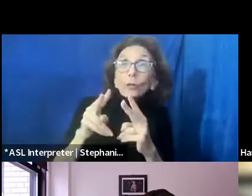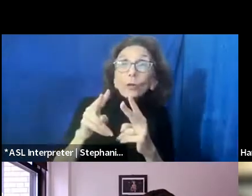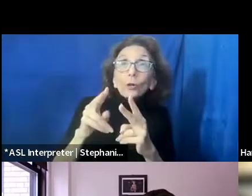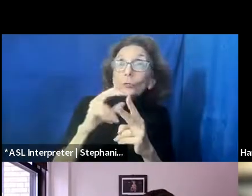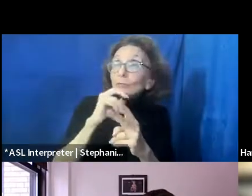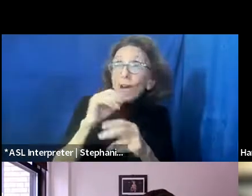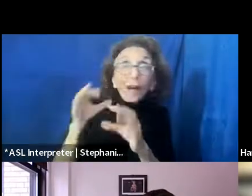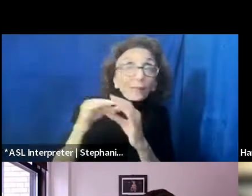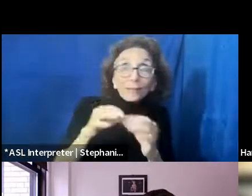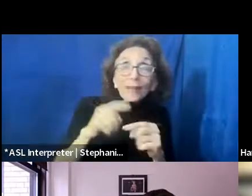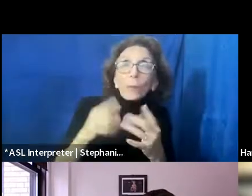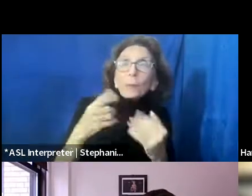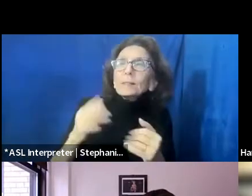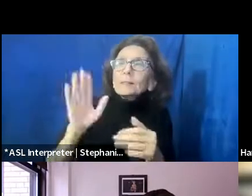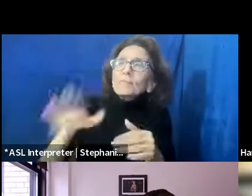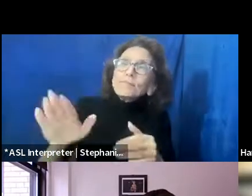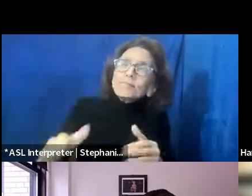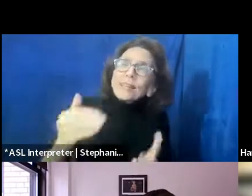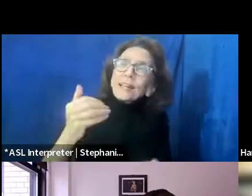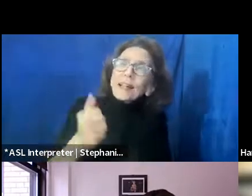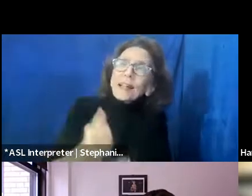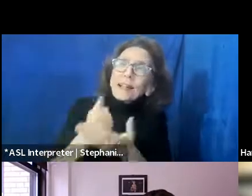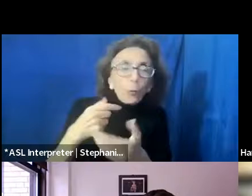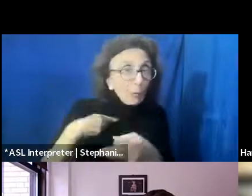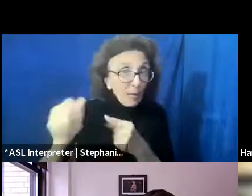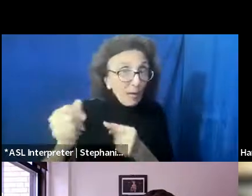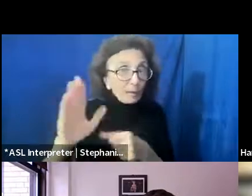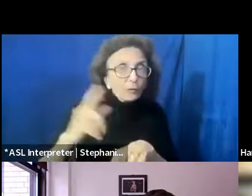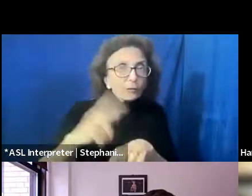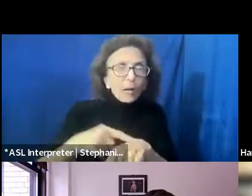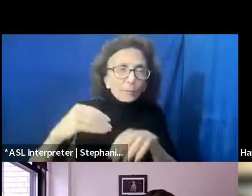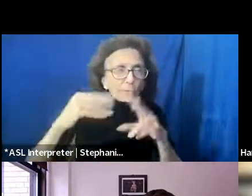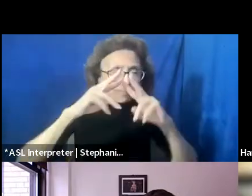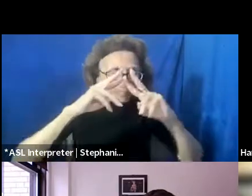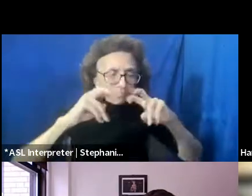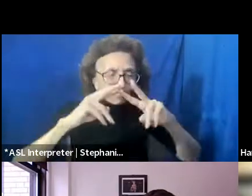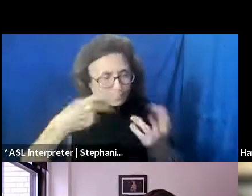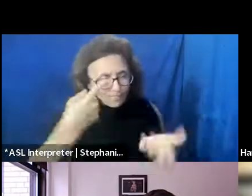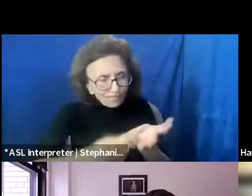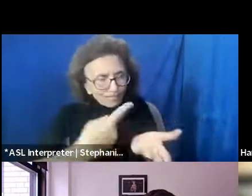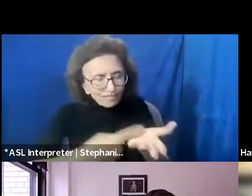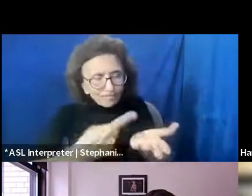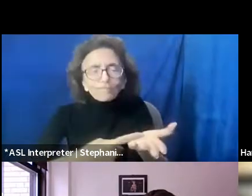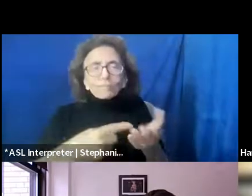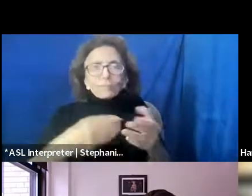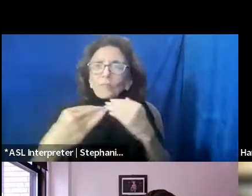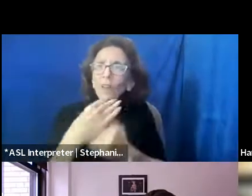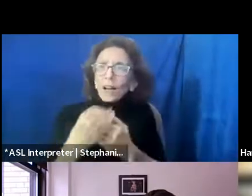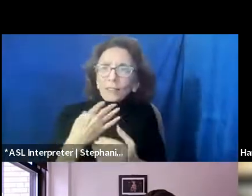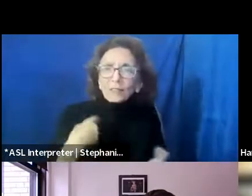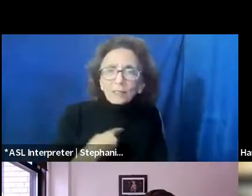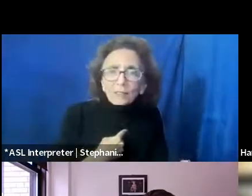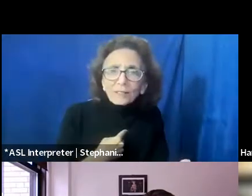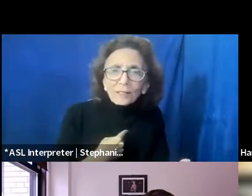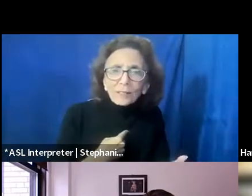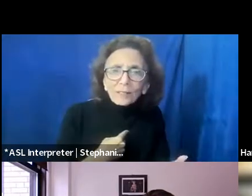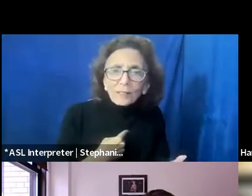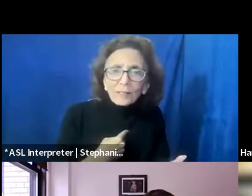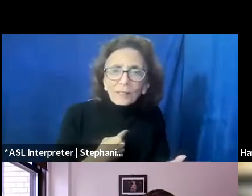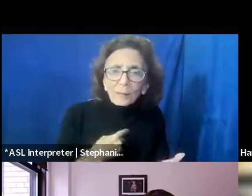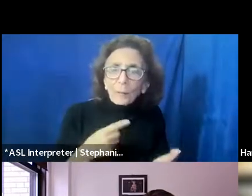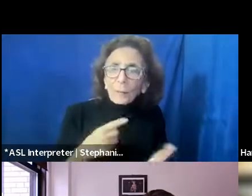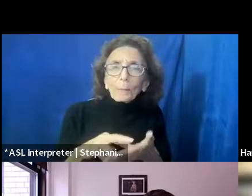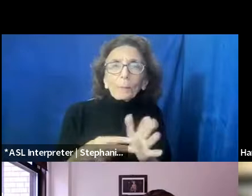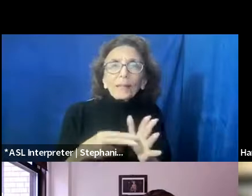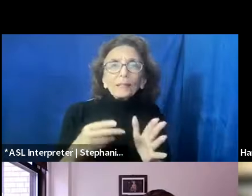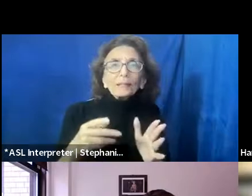out what had changed, and we, you know, and paid them for their time for doing that, so that we were not starting